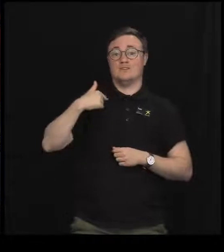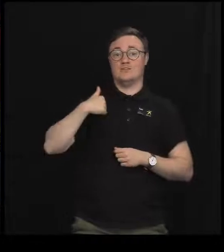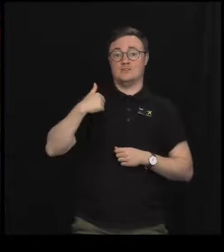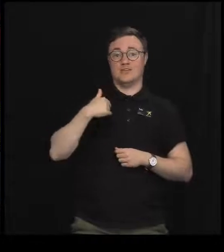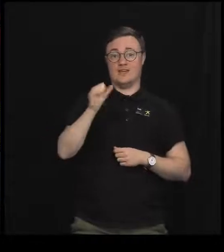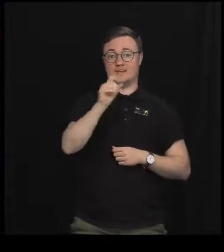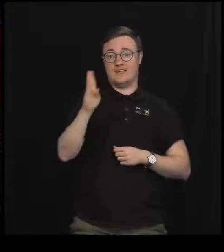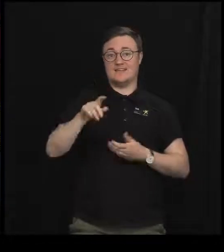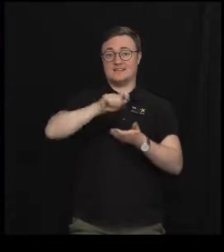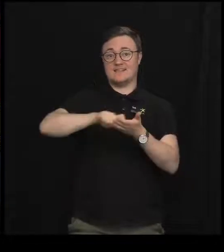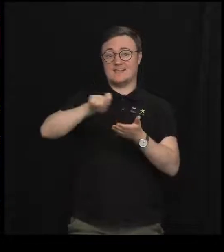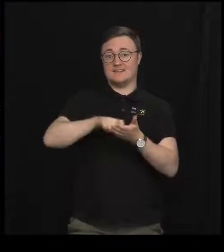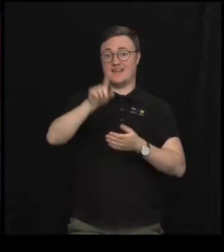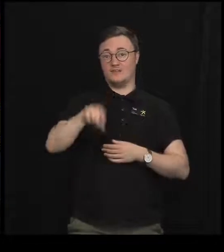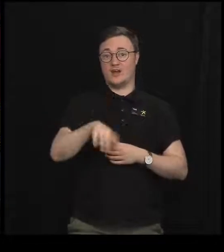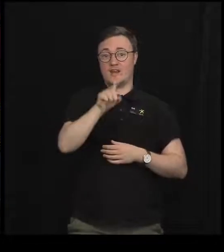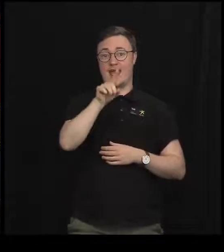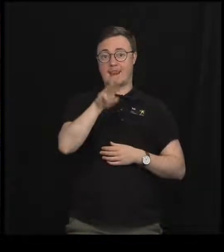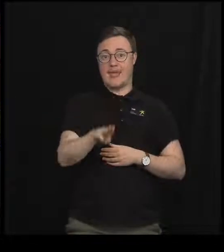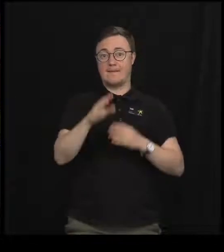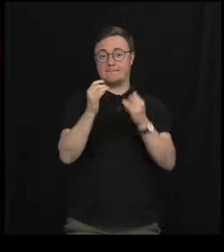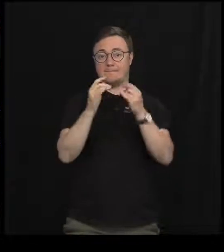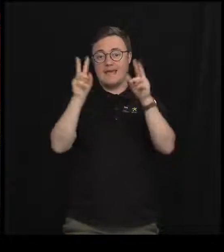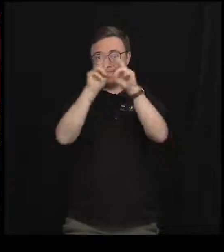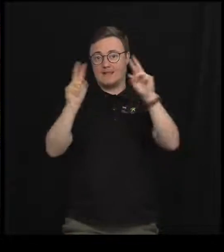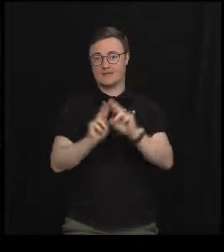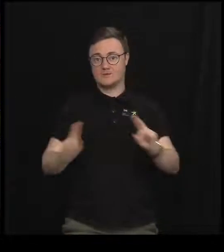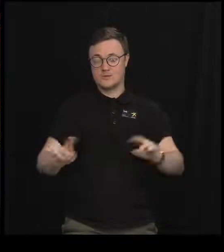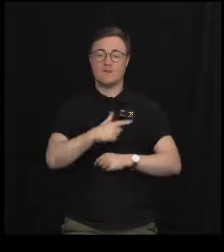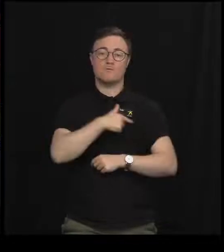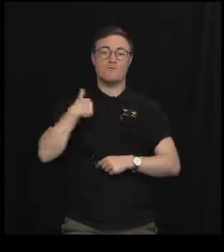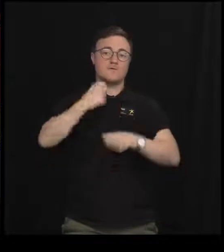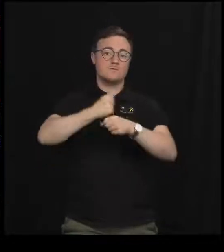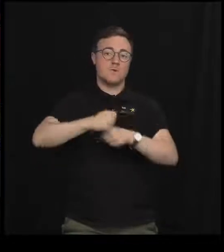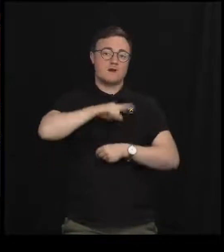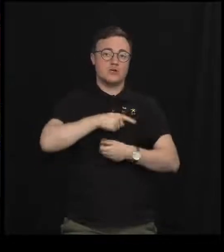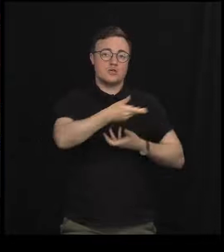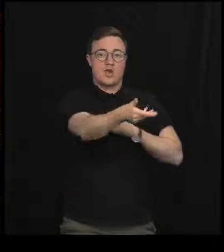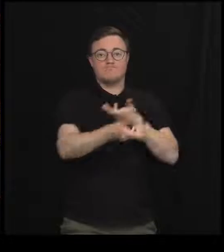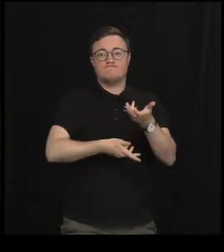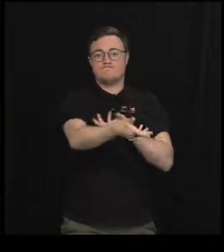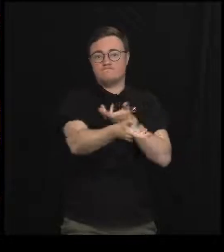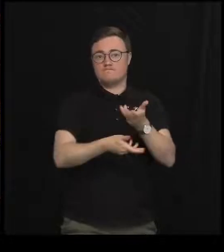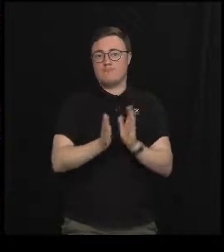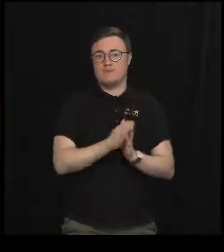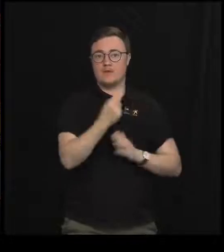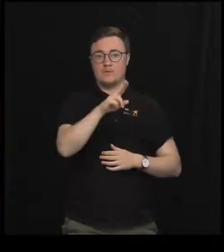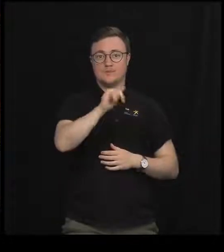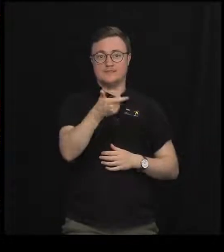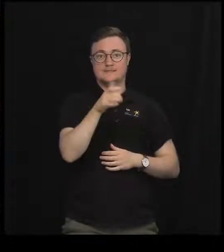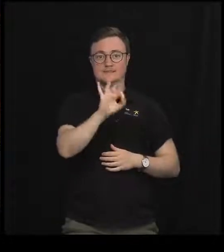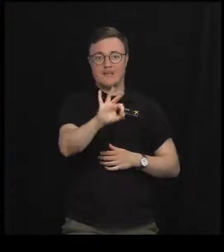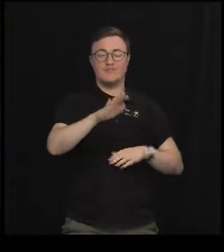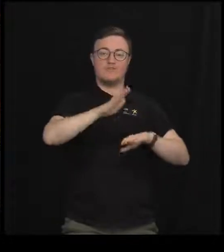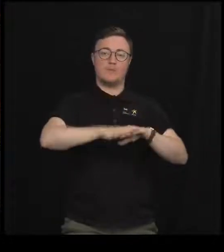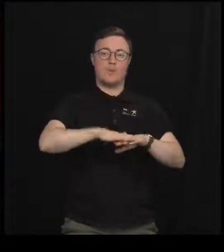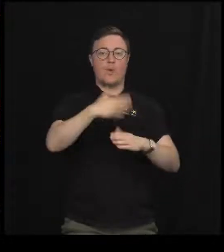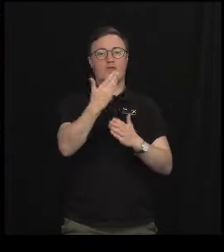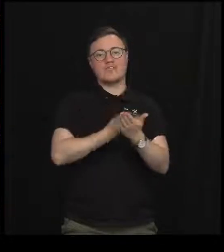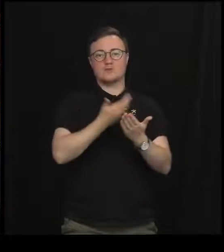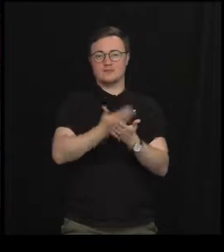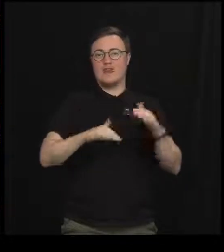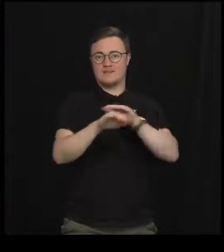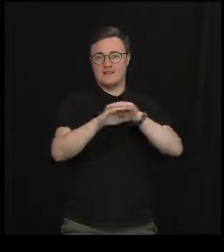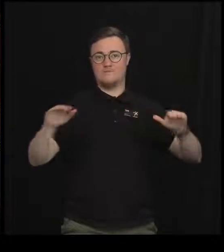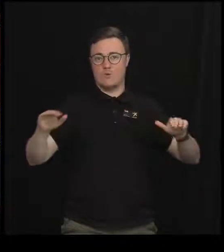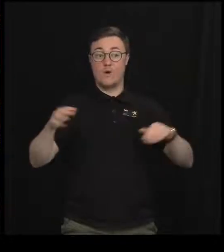LM International, and we work a lot with UNICEF at country level. It's actually our biggest